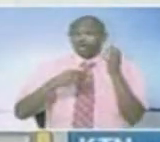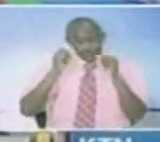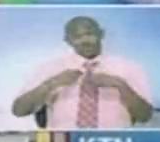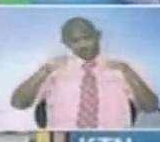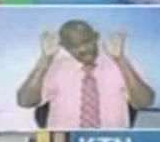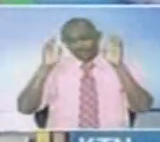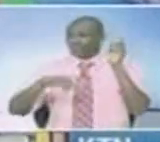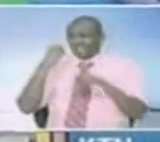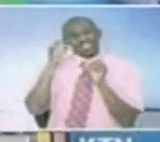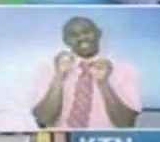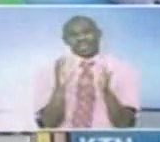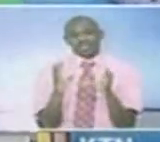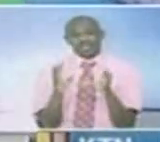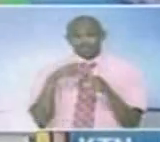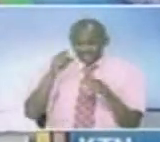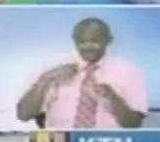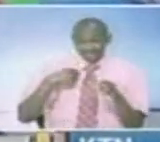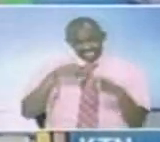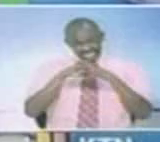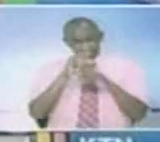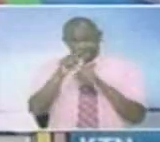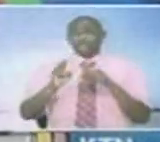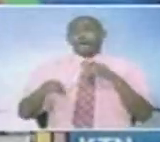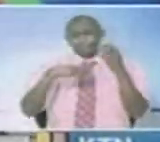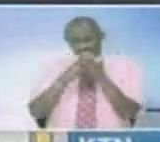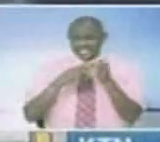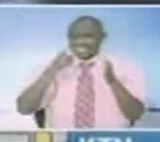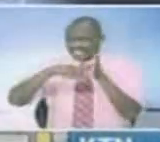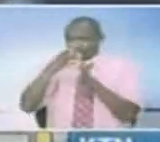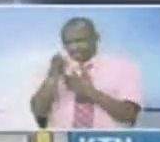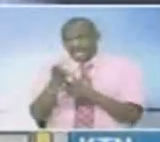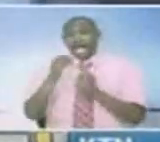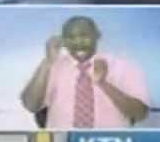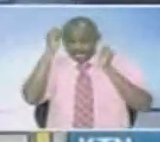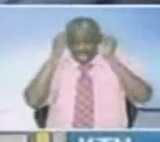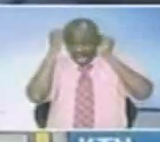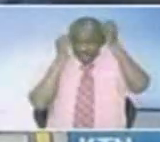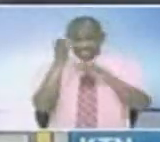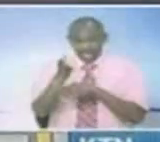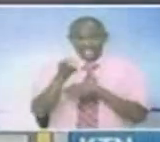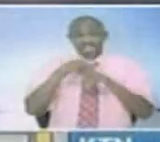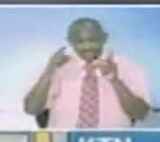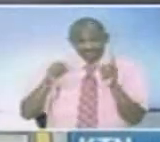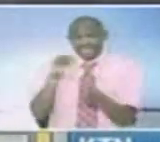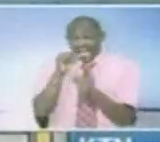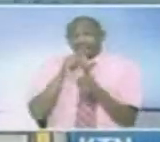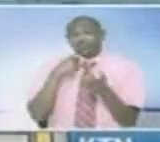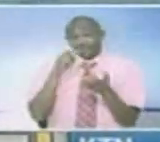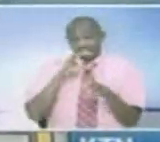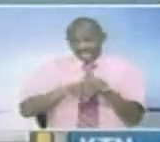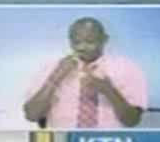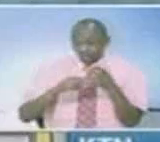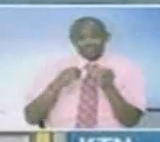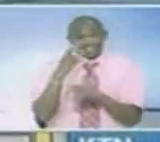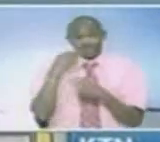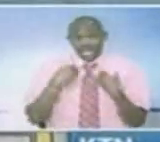win. Kenneth aspires to have his creations applied in industrial processes and military warfare. The only platform he was able to get to